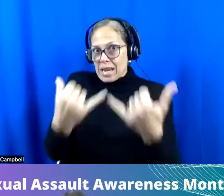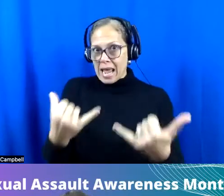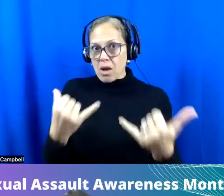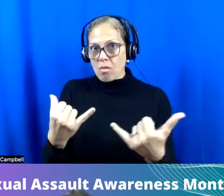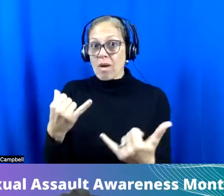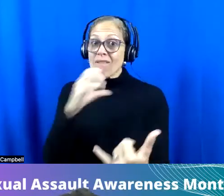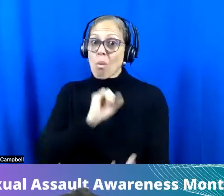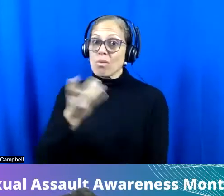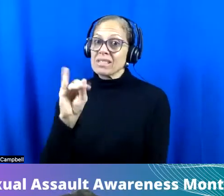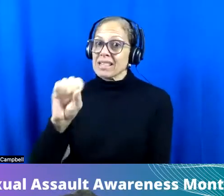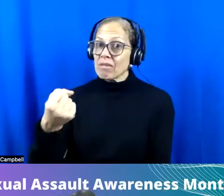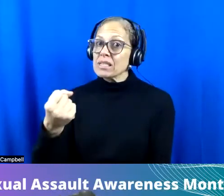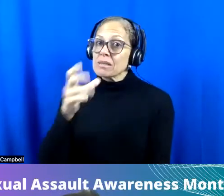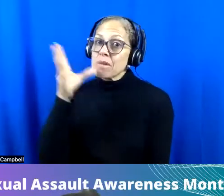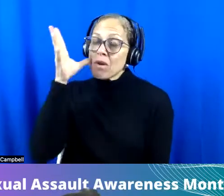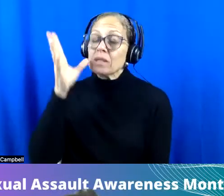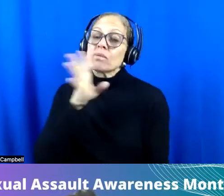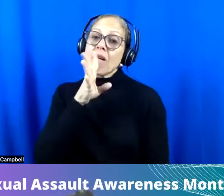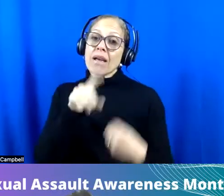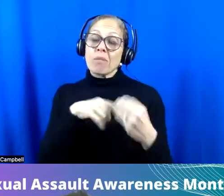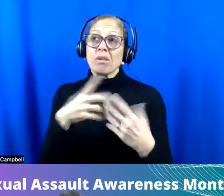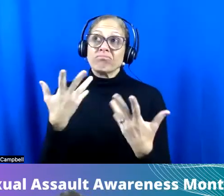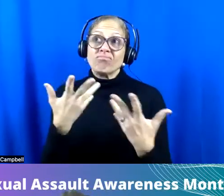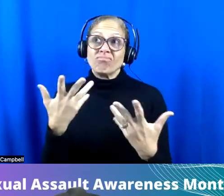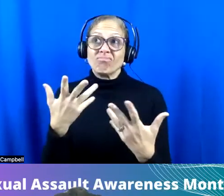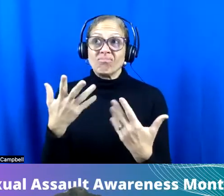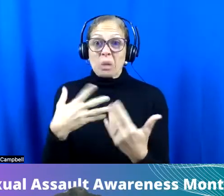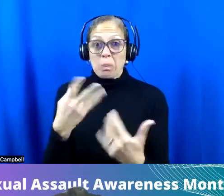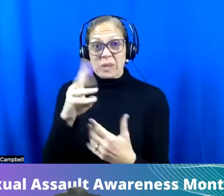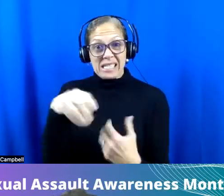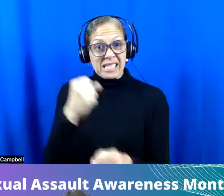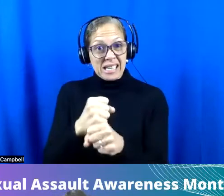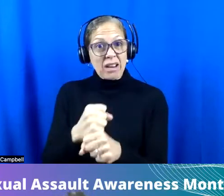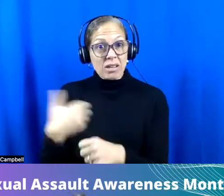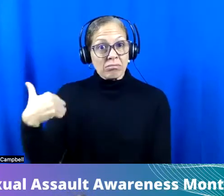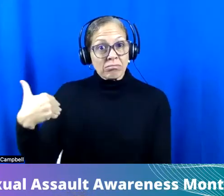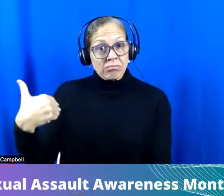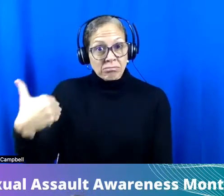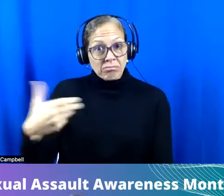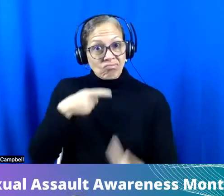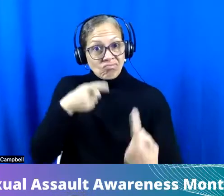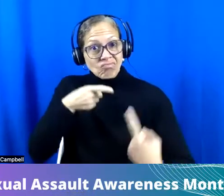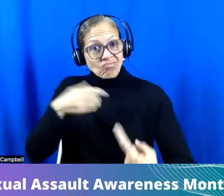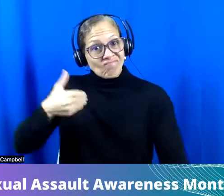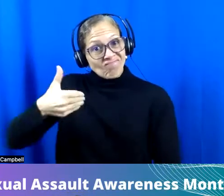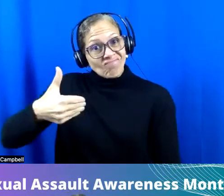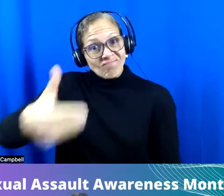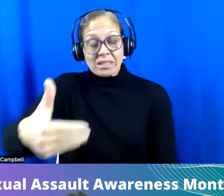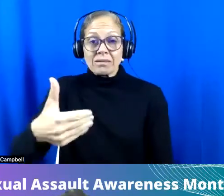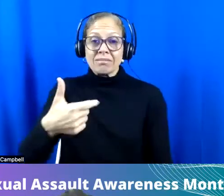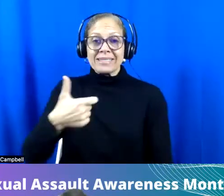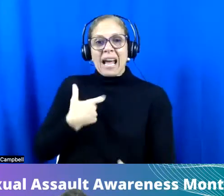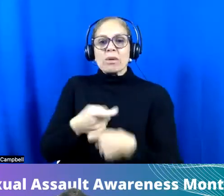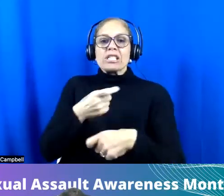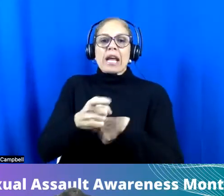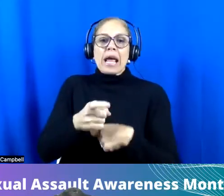their 70s. So we're talking about, you know, almost 60 years of continued struggle. So I feel like I always joke and say I was